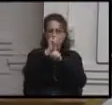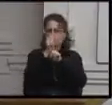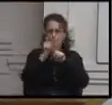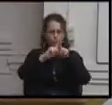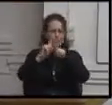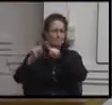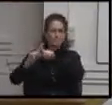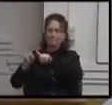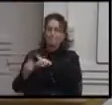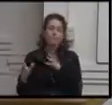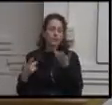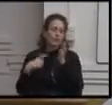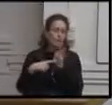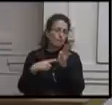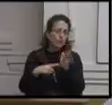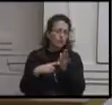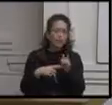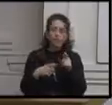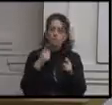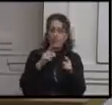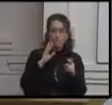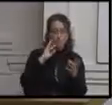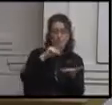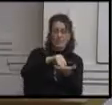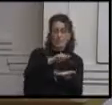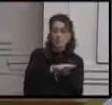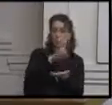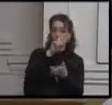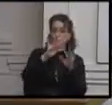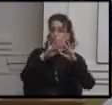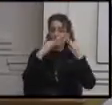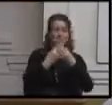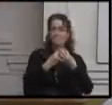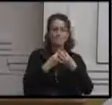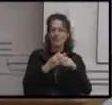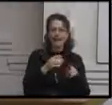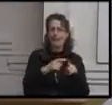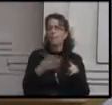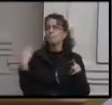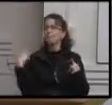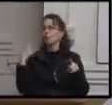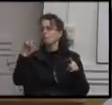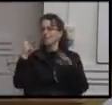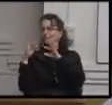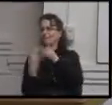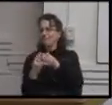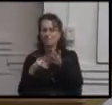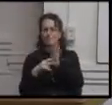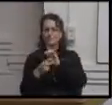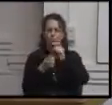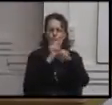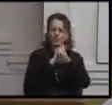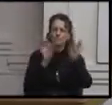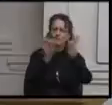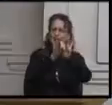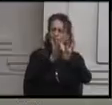building had been put in as a 2-family, but in fact it should have been a 1-family. That would result in a change. Okay. What about